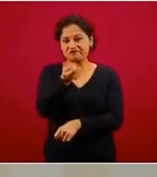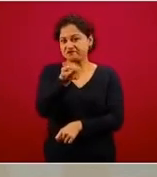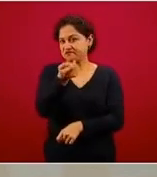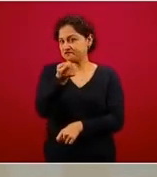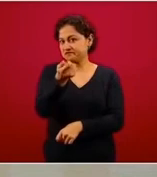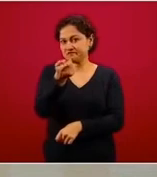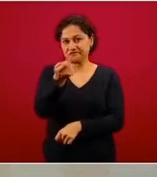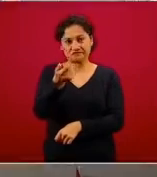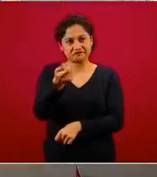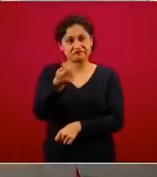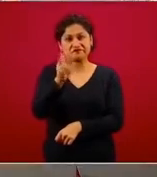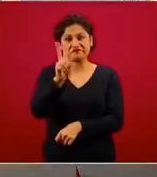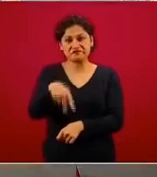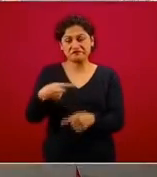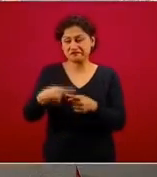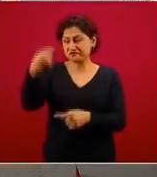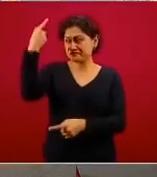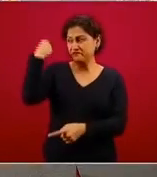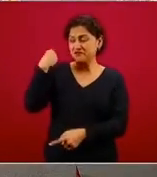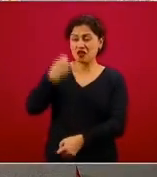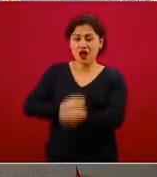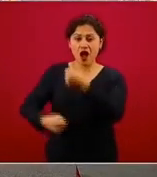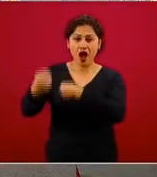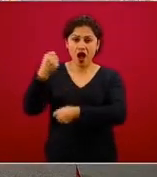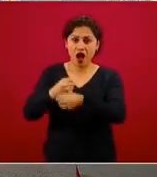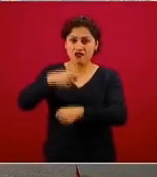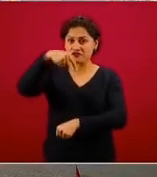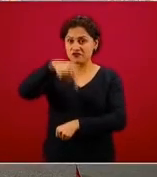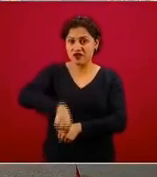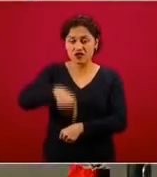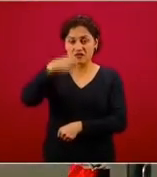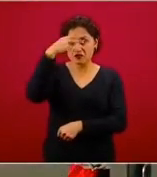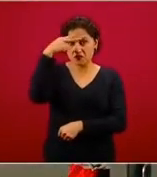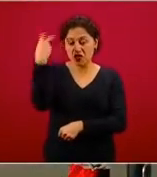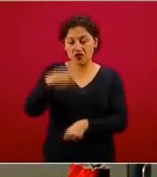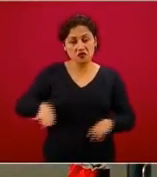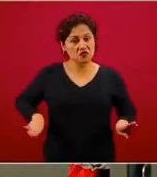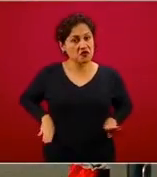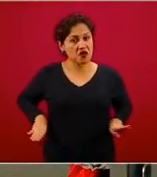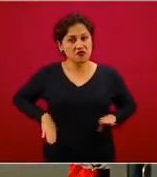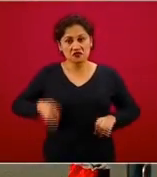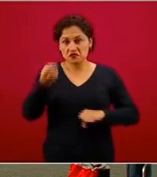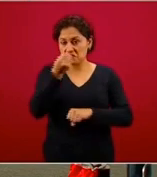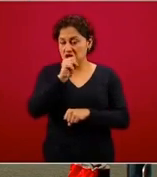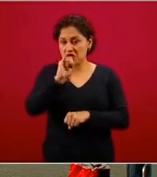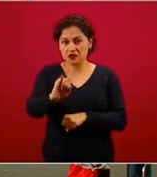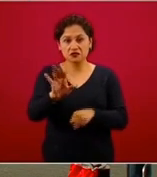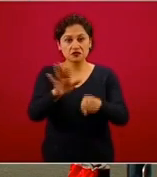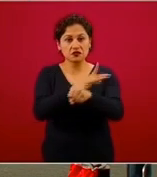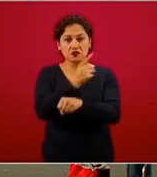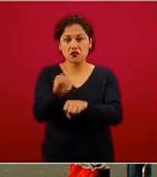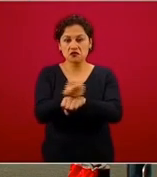for people donating blood out of the good of their heart. Now,